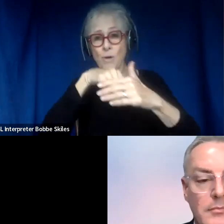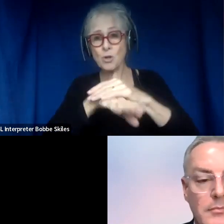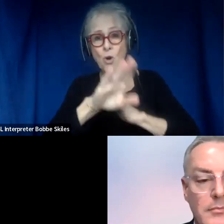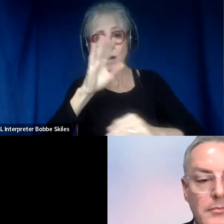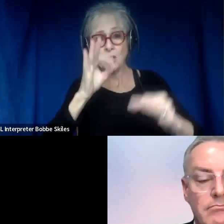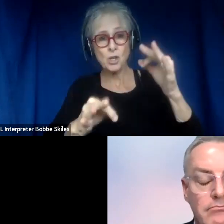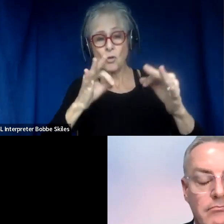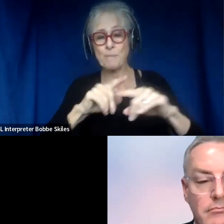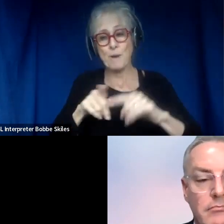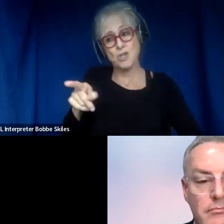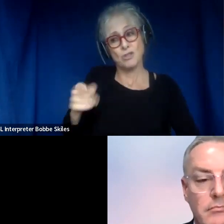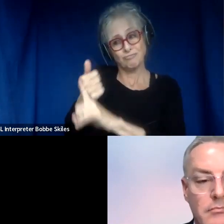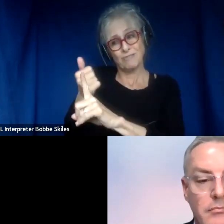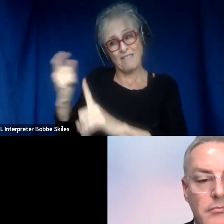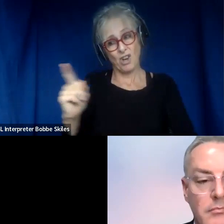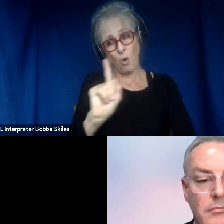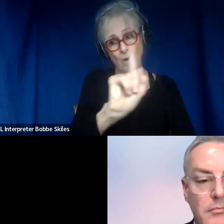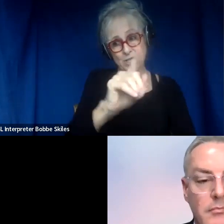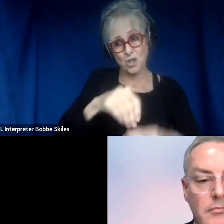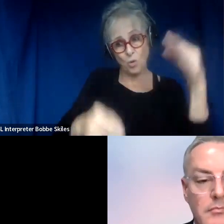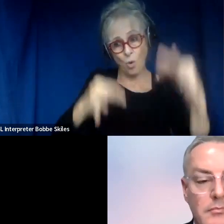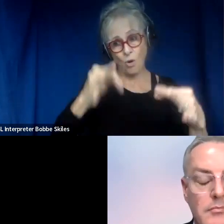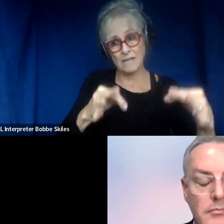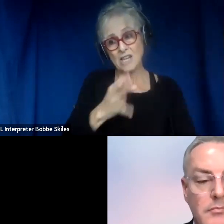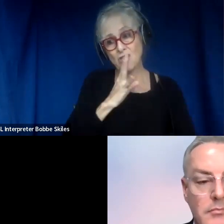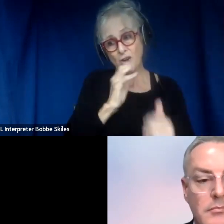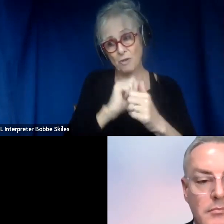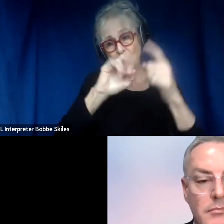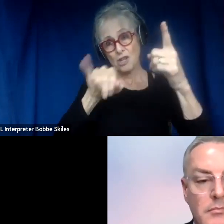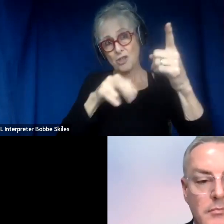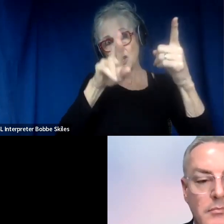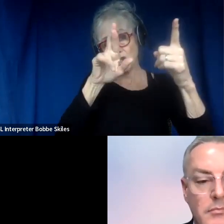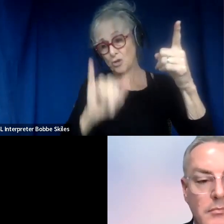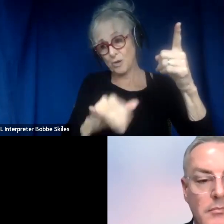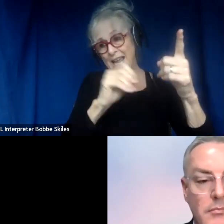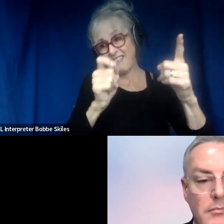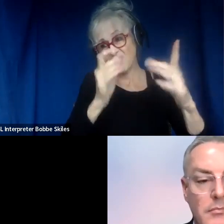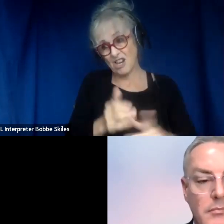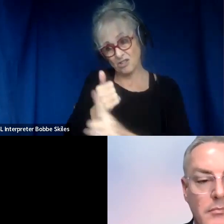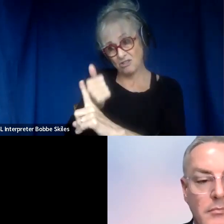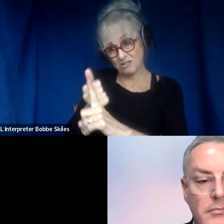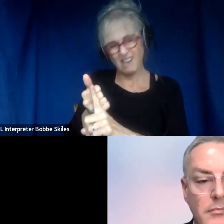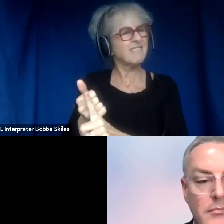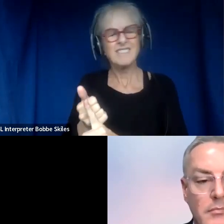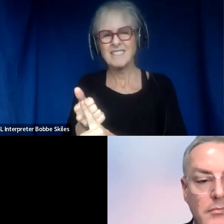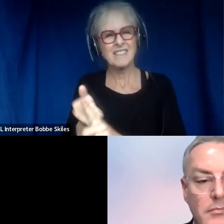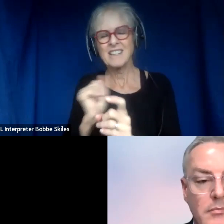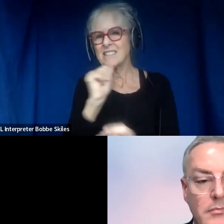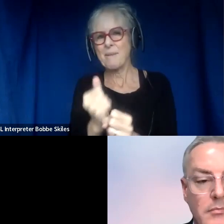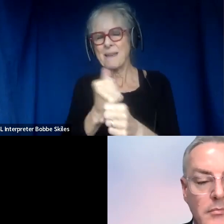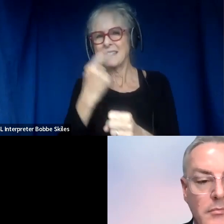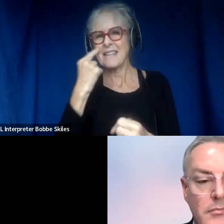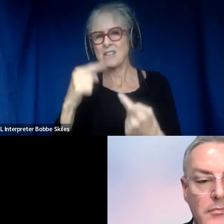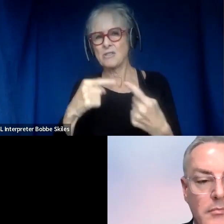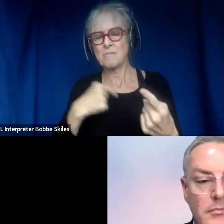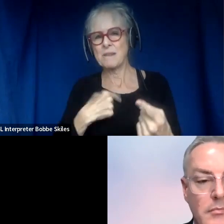front of the judge and the jury all by yourself. I mean, it makes no sense to me. So I think that might be a good place for the commission